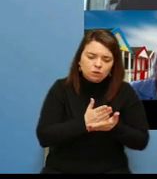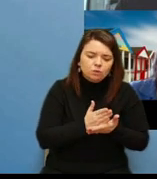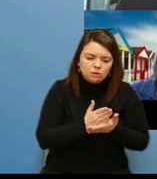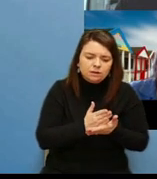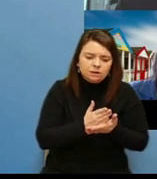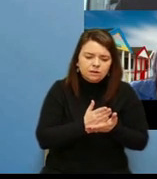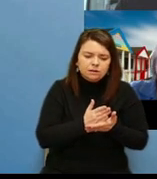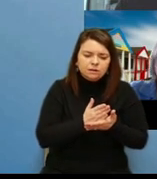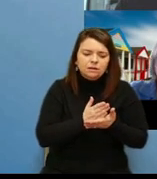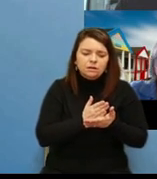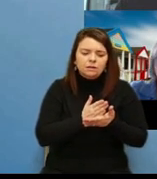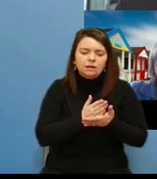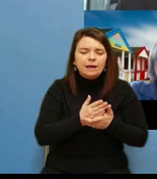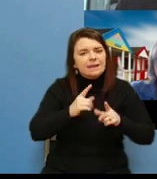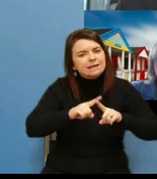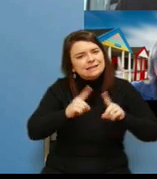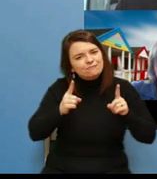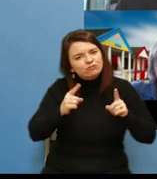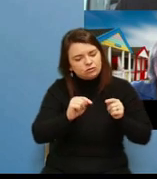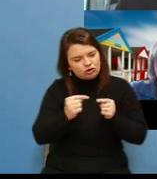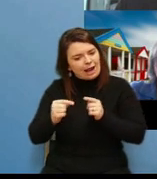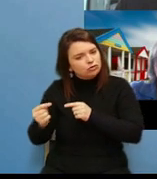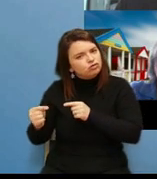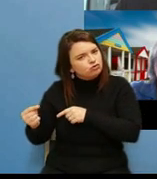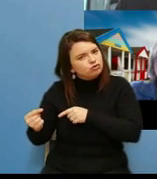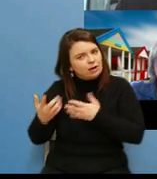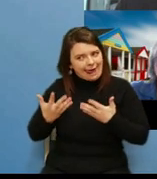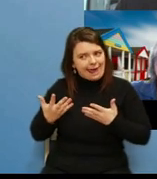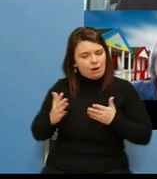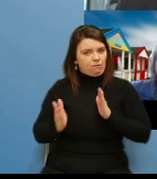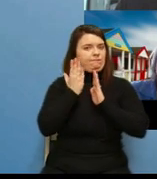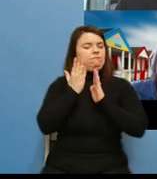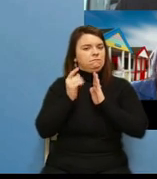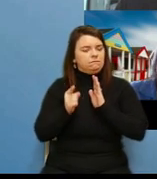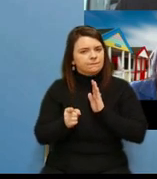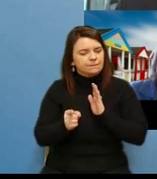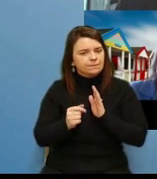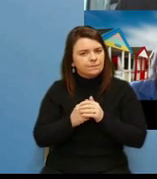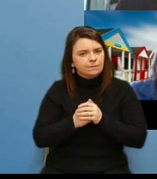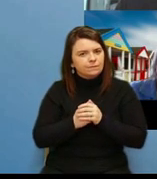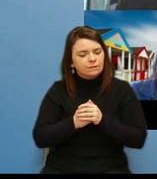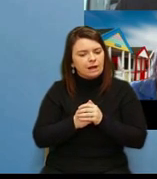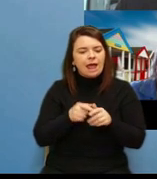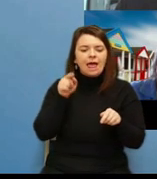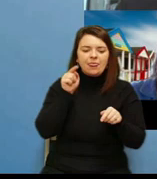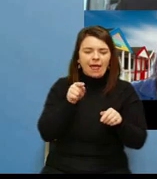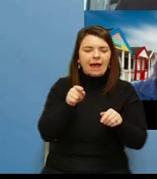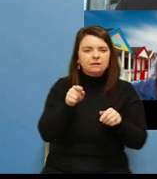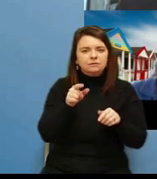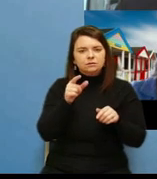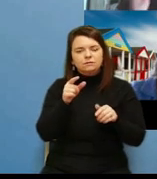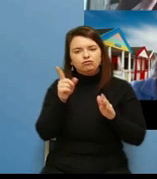about health inequalities, absolutely, there's no doubt that there is a different set of challenges that we now